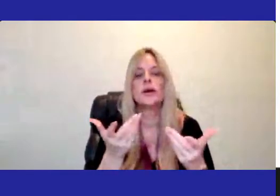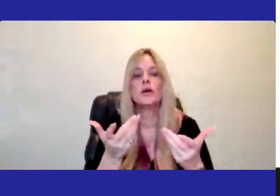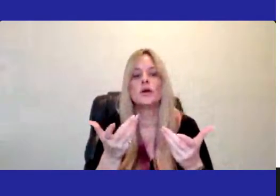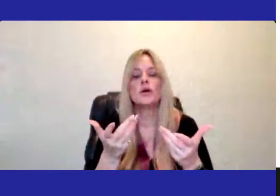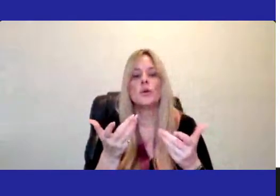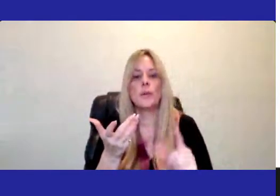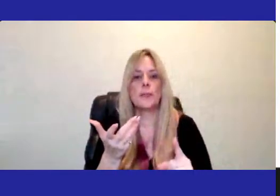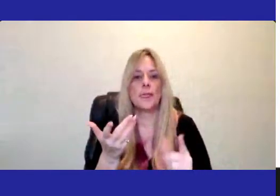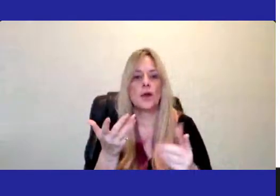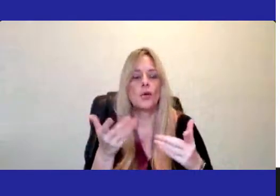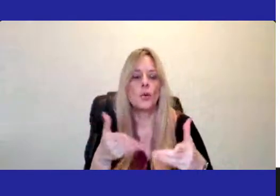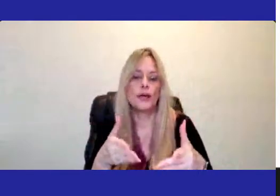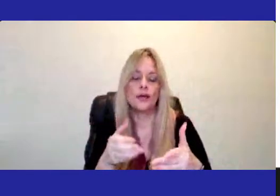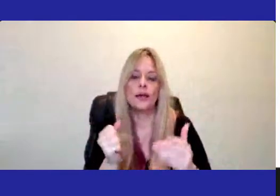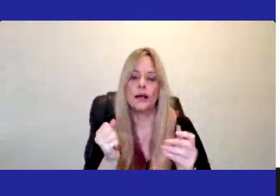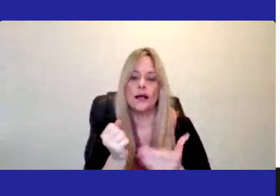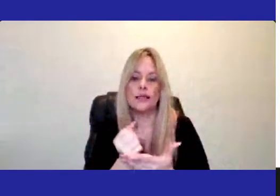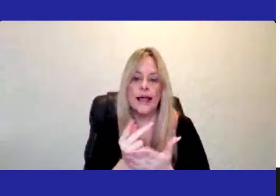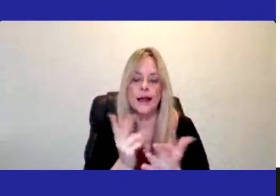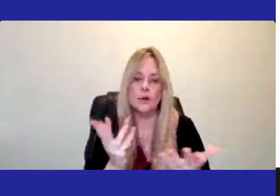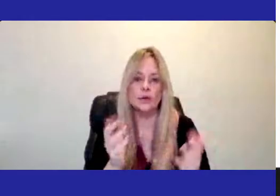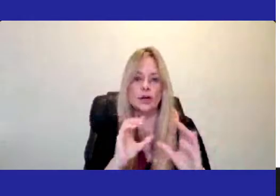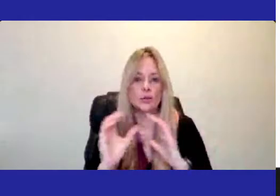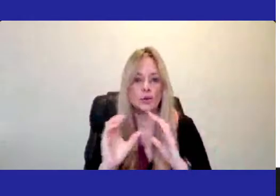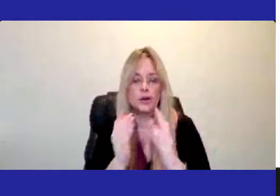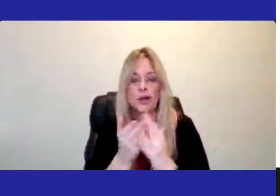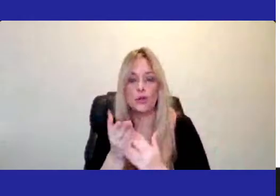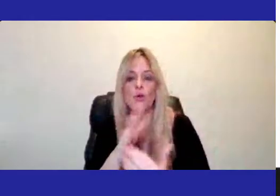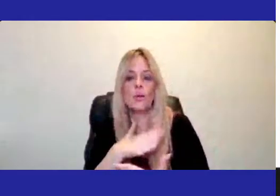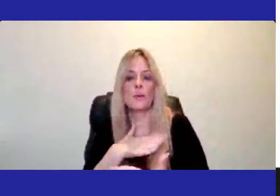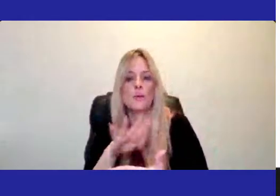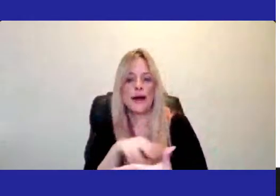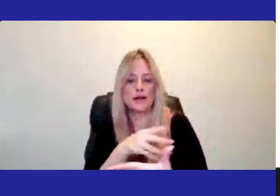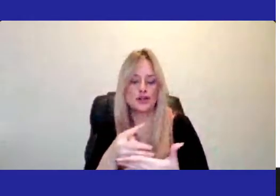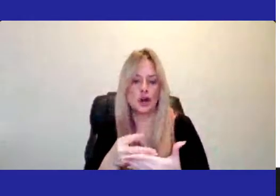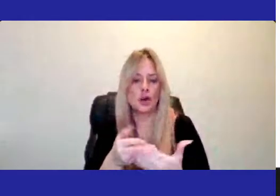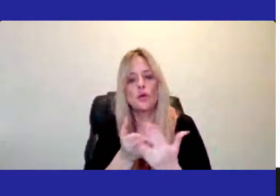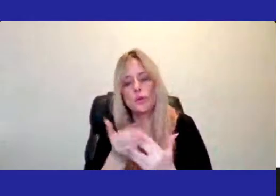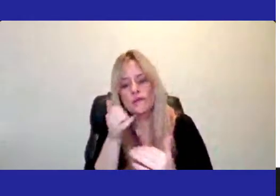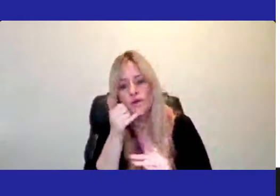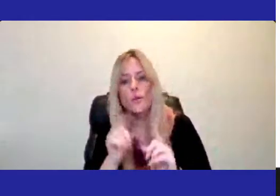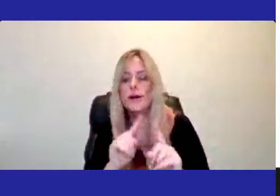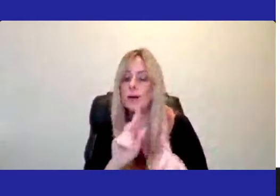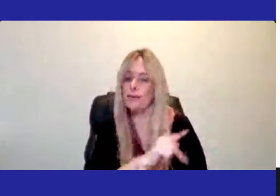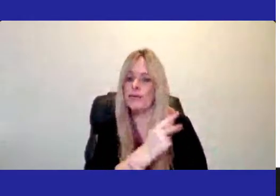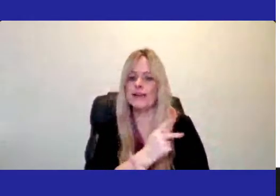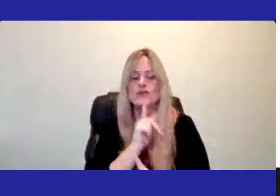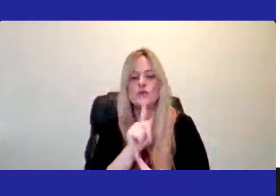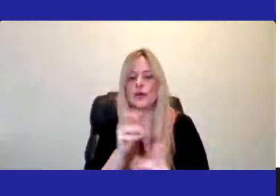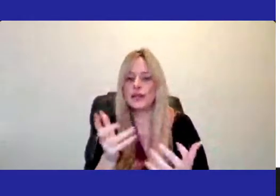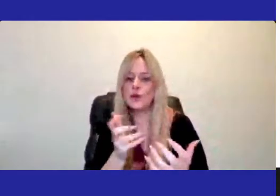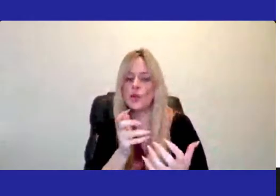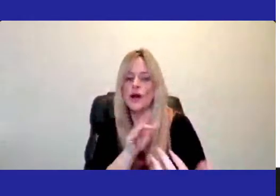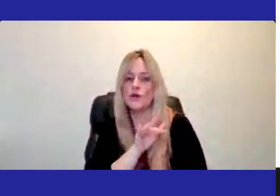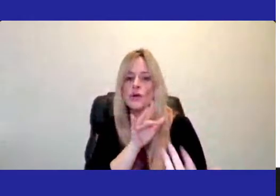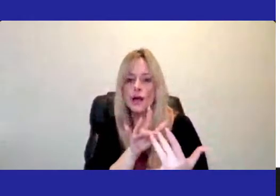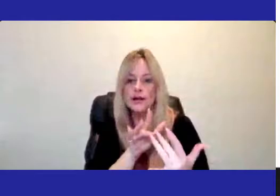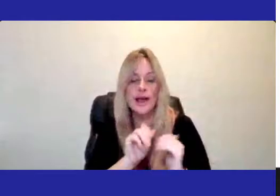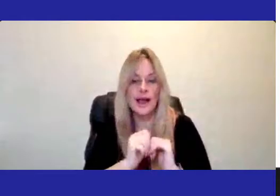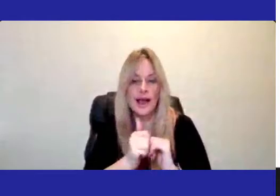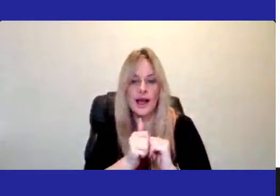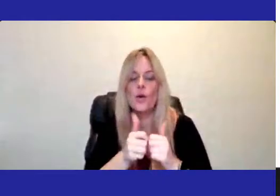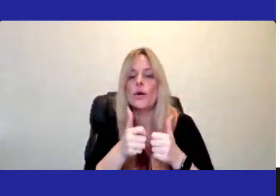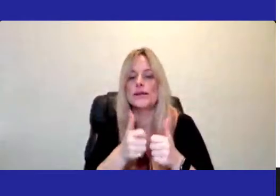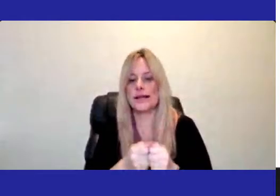email, we allow through communication through MyChart, a little bit through the phone, but patients really wanted to be reached out through via text messaging.